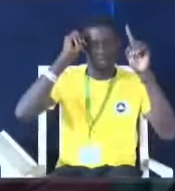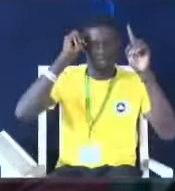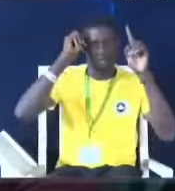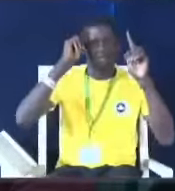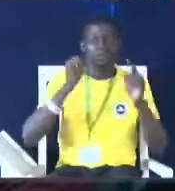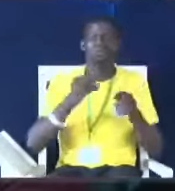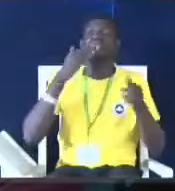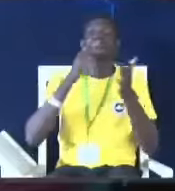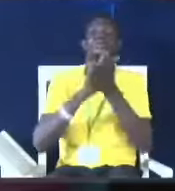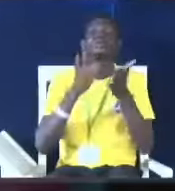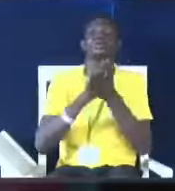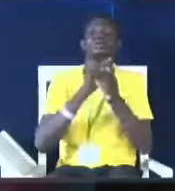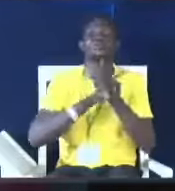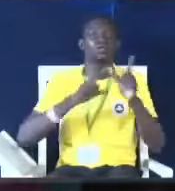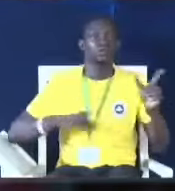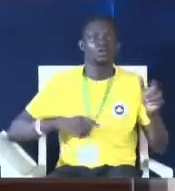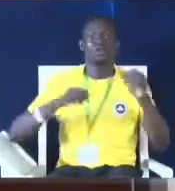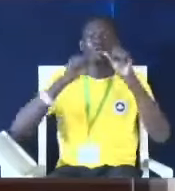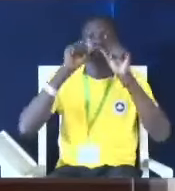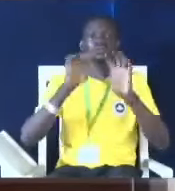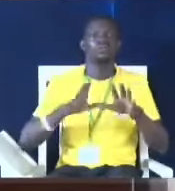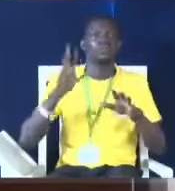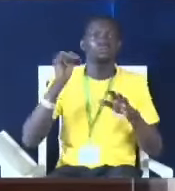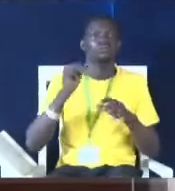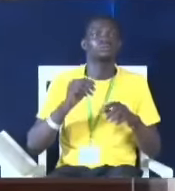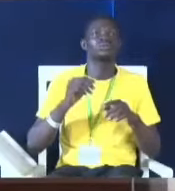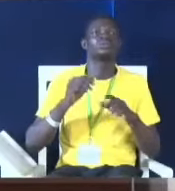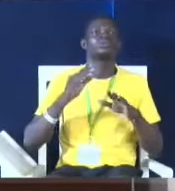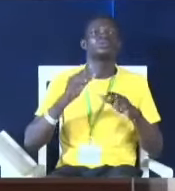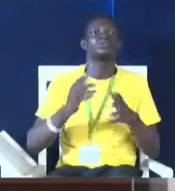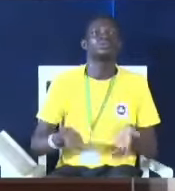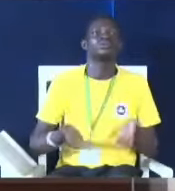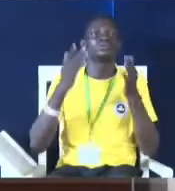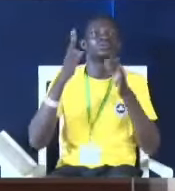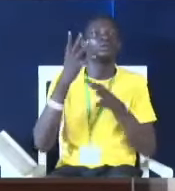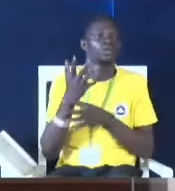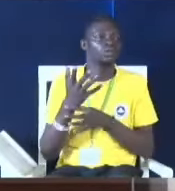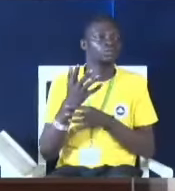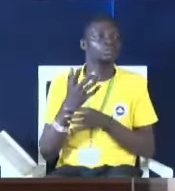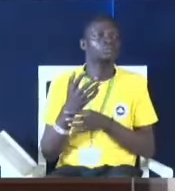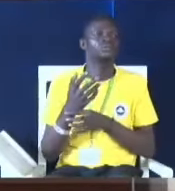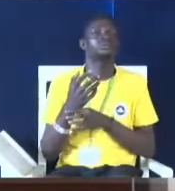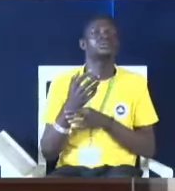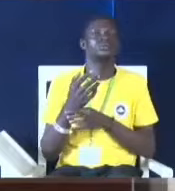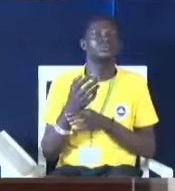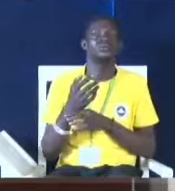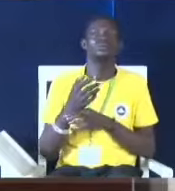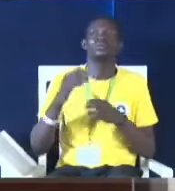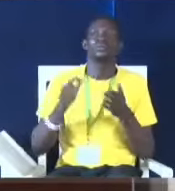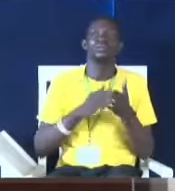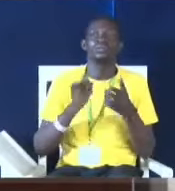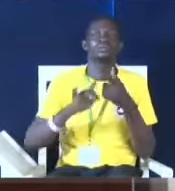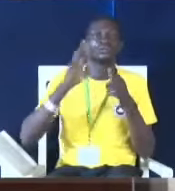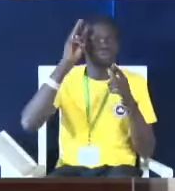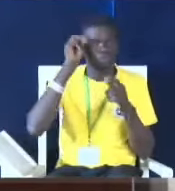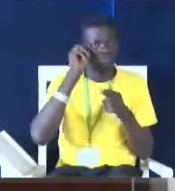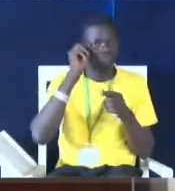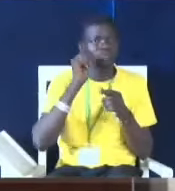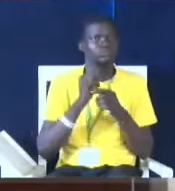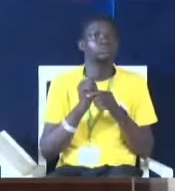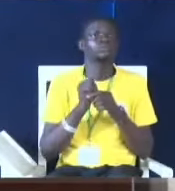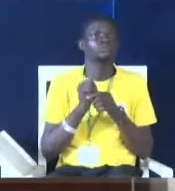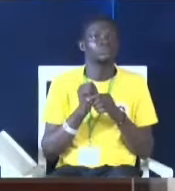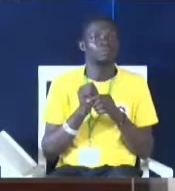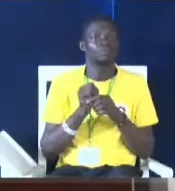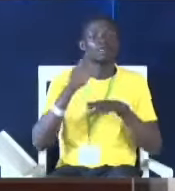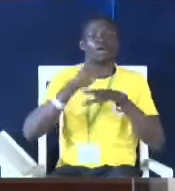Magnify the Lord. Let's rise. Lift up your hands. Jump, sing unto Him. Call